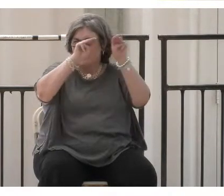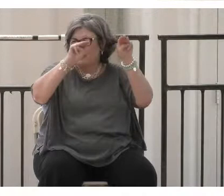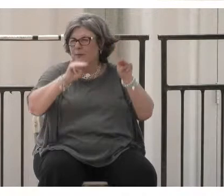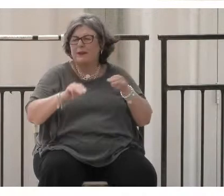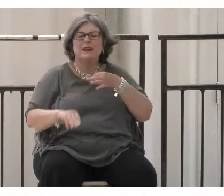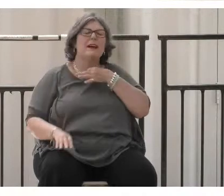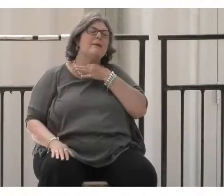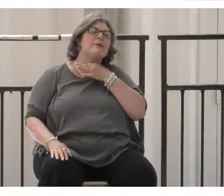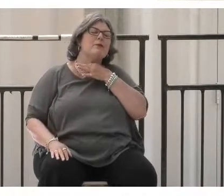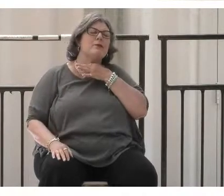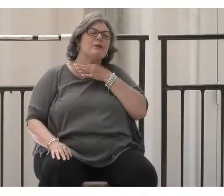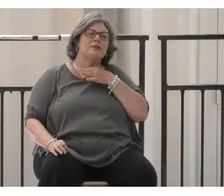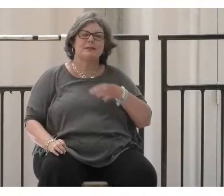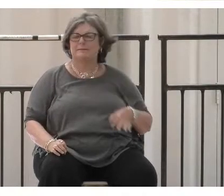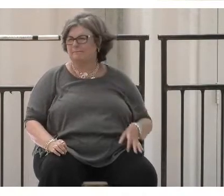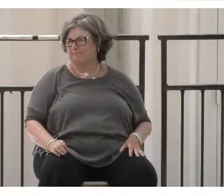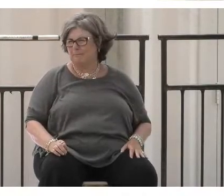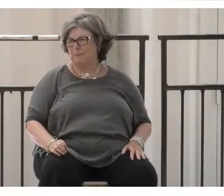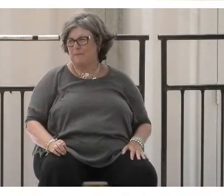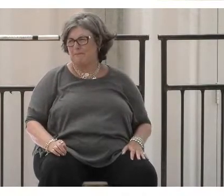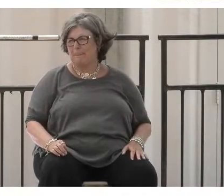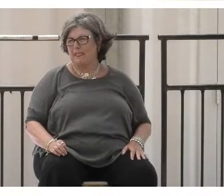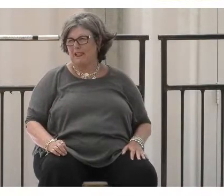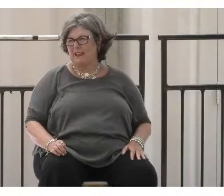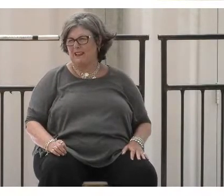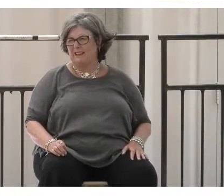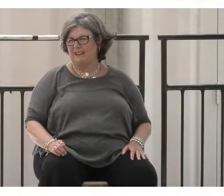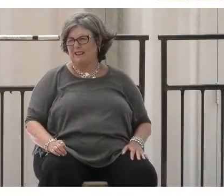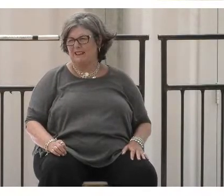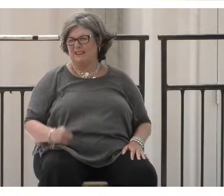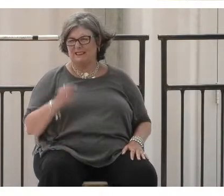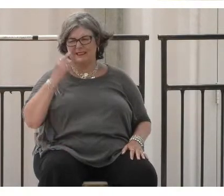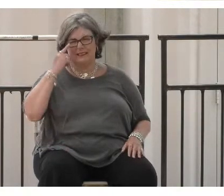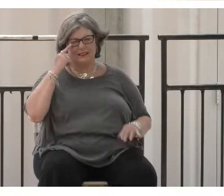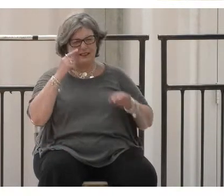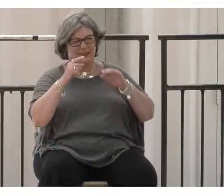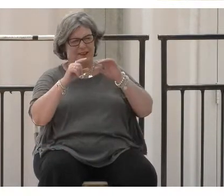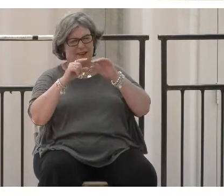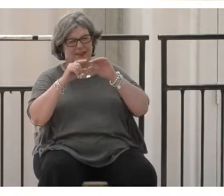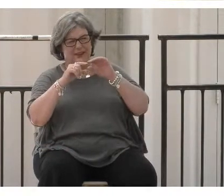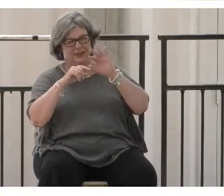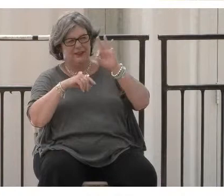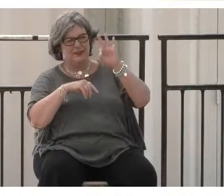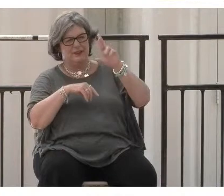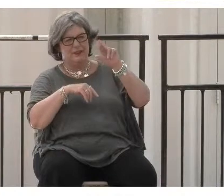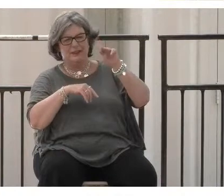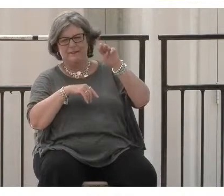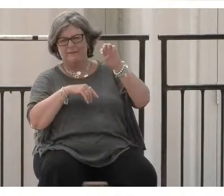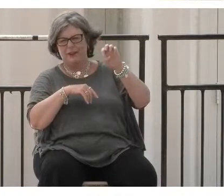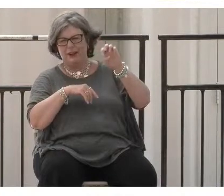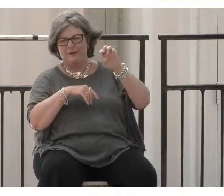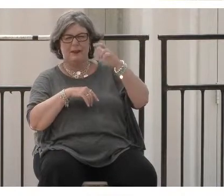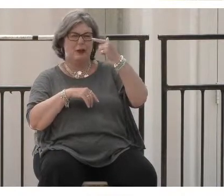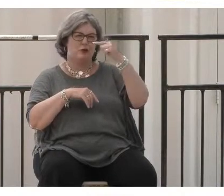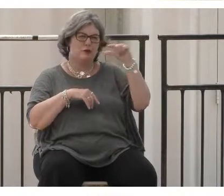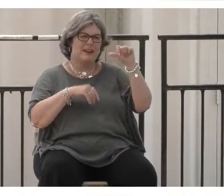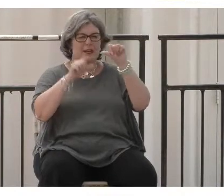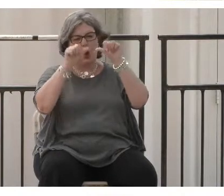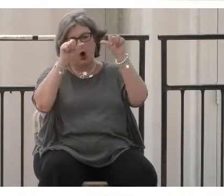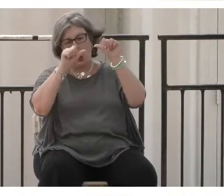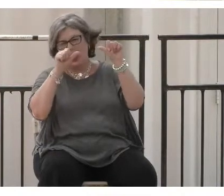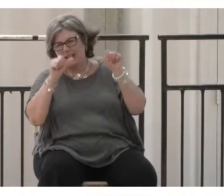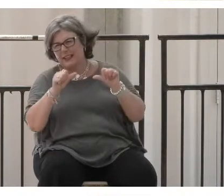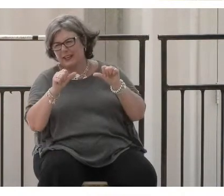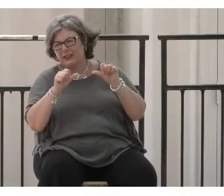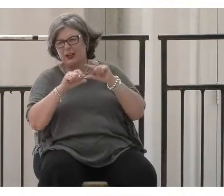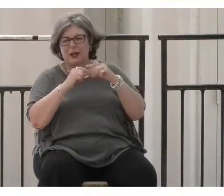what they're going to do with it, that building over by the Dubai Frame. Yeah, thanks. I know they're talking about green architecture, but they